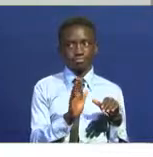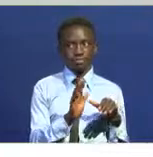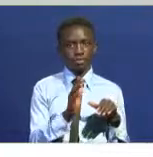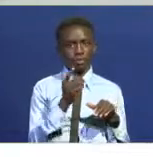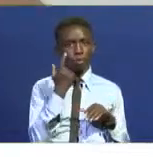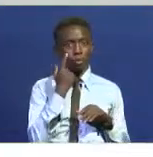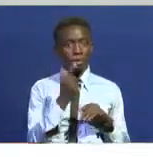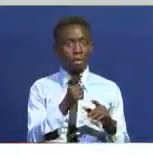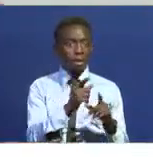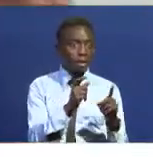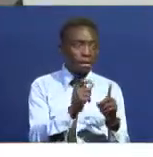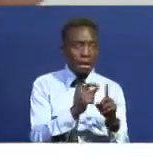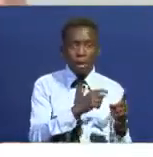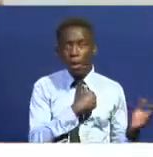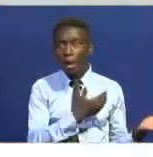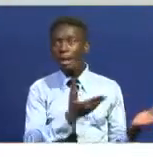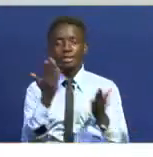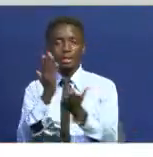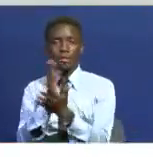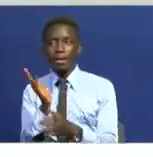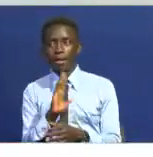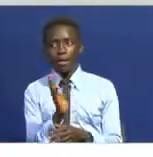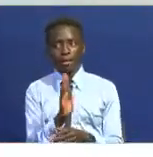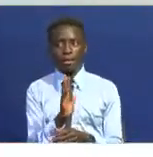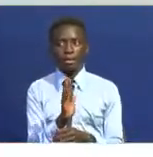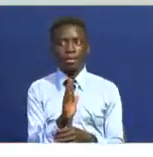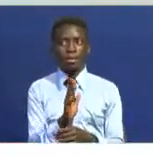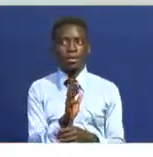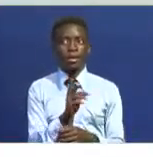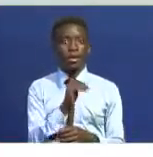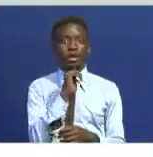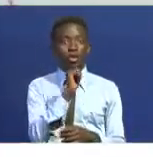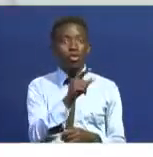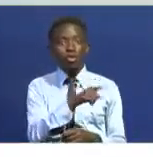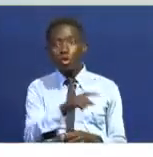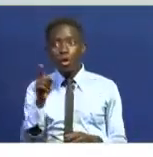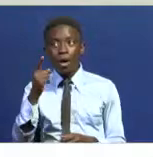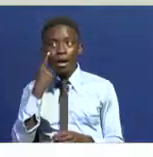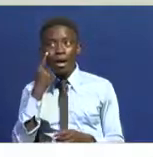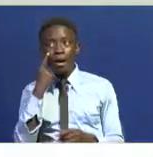to the lab somewhere. So this is what goes to the site. It's not the you going to site to pick samples